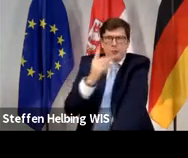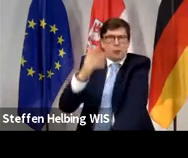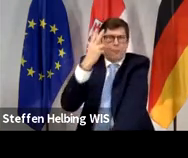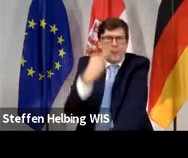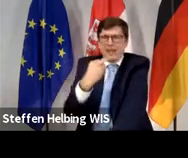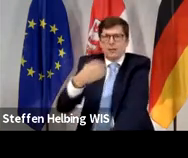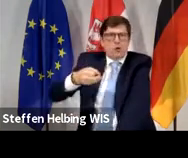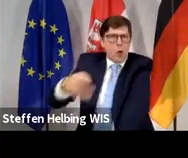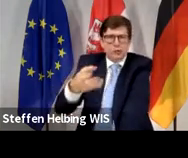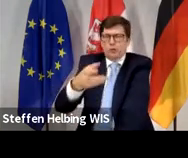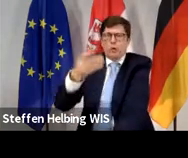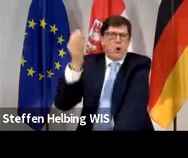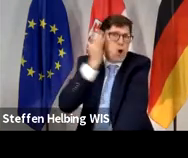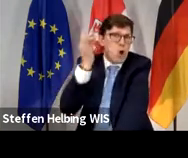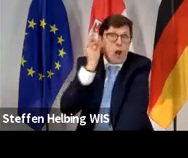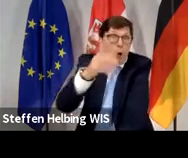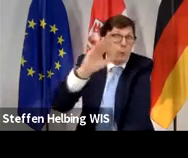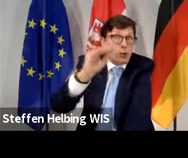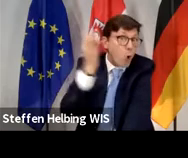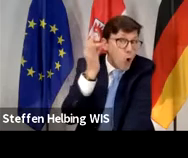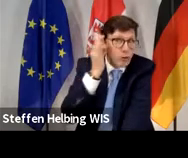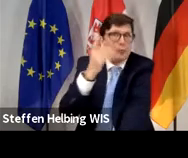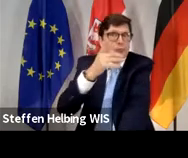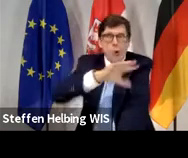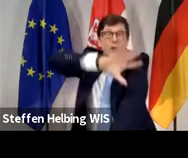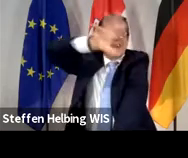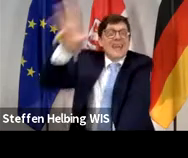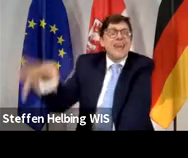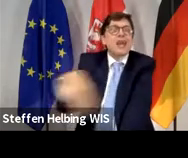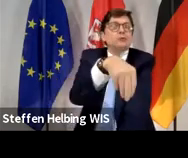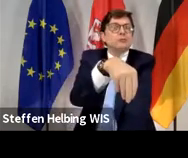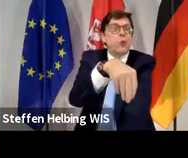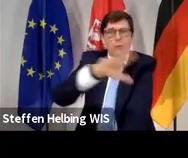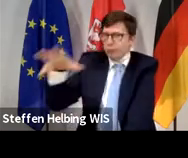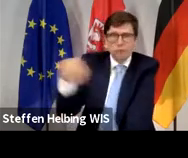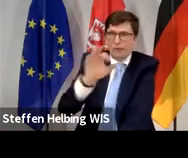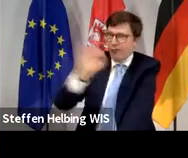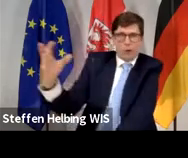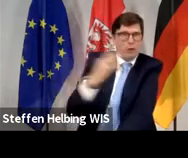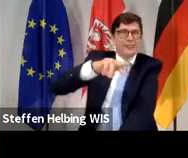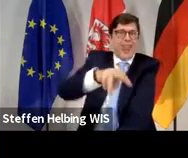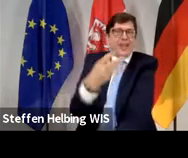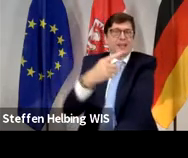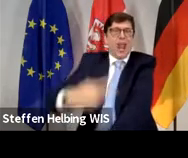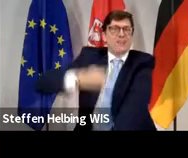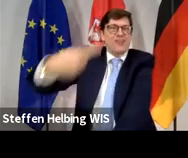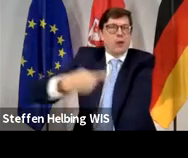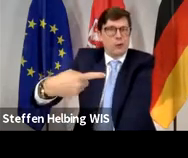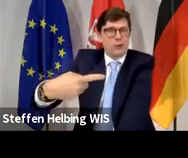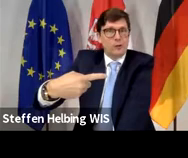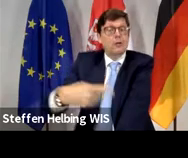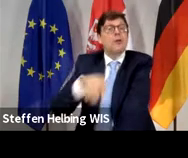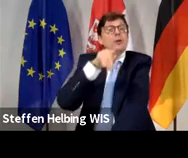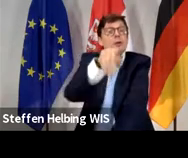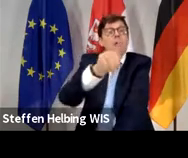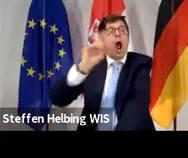system, because how should a deaf blind person, a deaf people, or also, no, not only the deaf people, every person